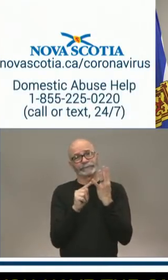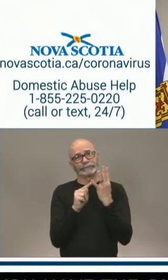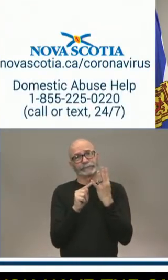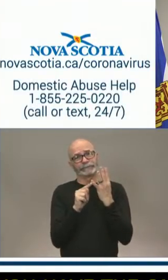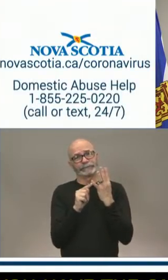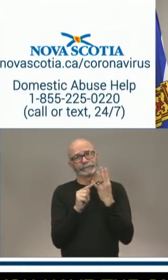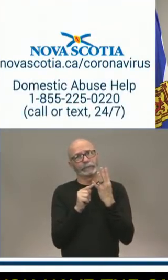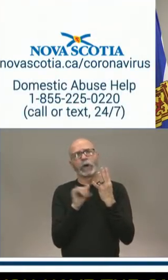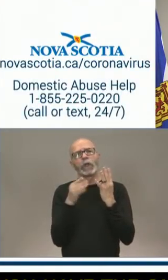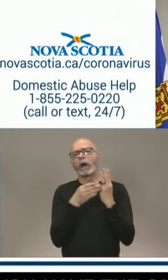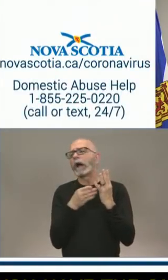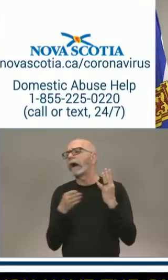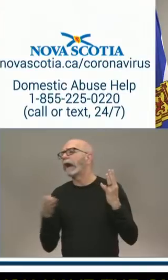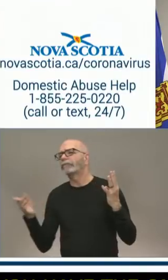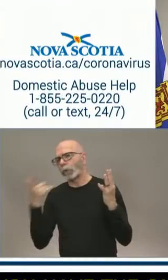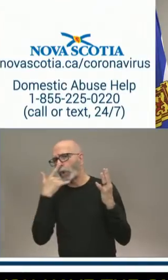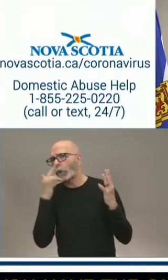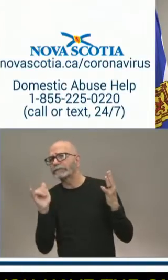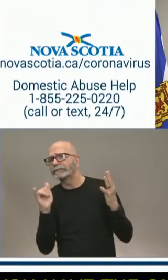to public health guidelines?